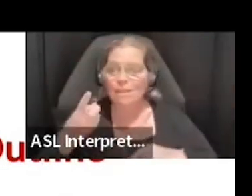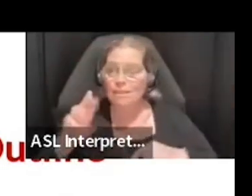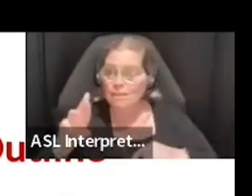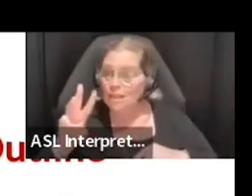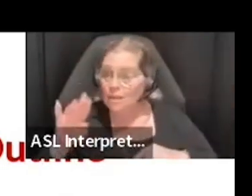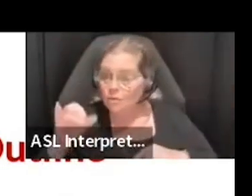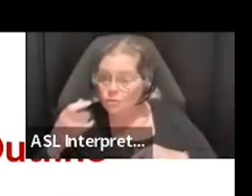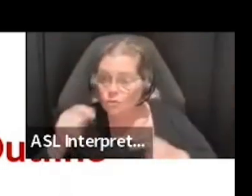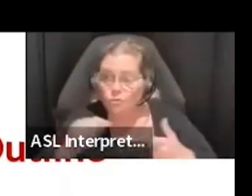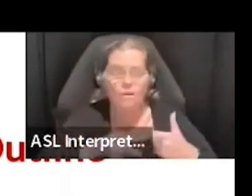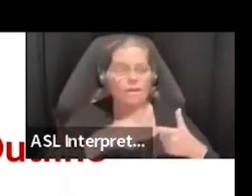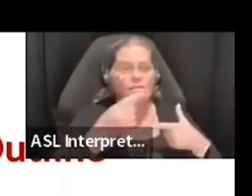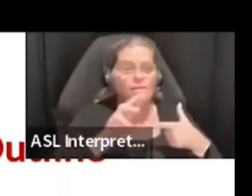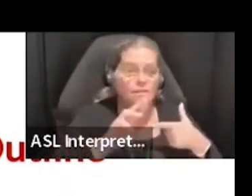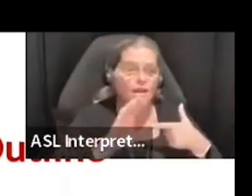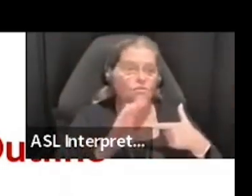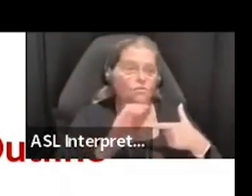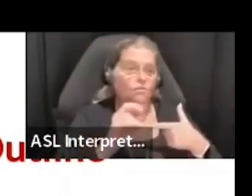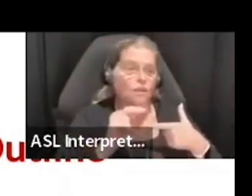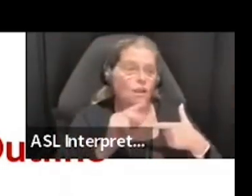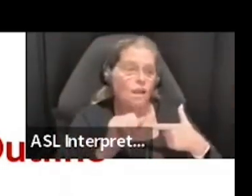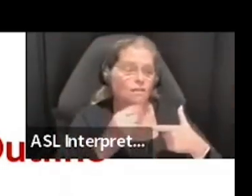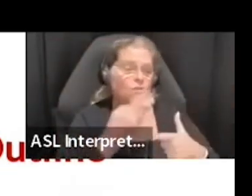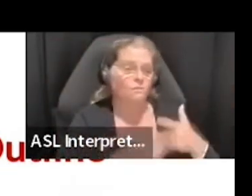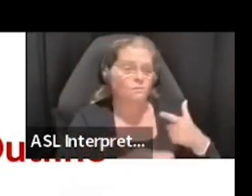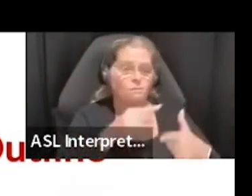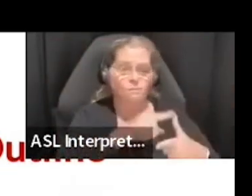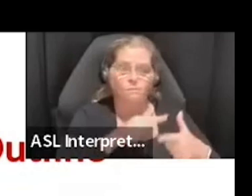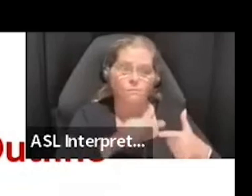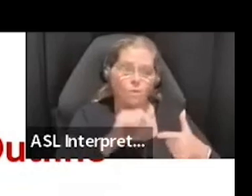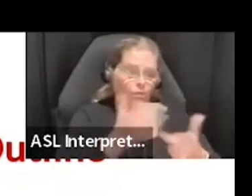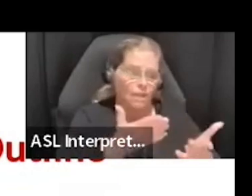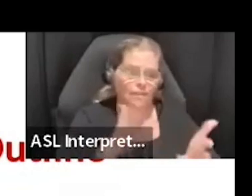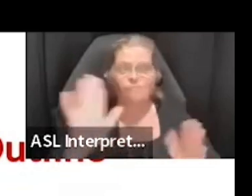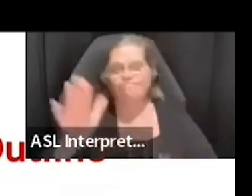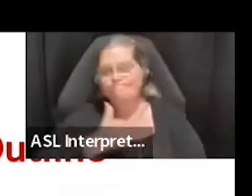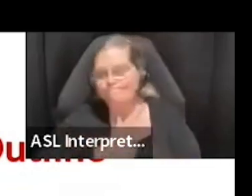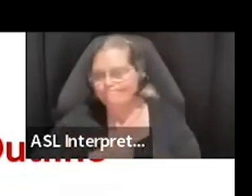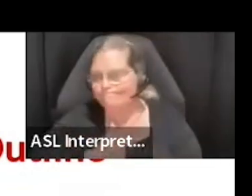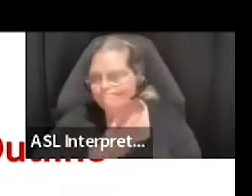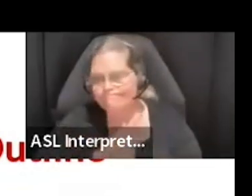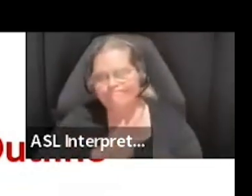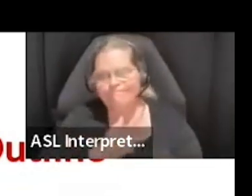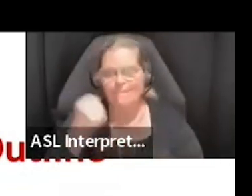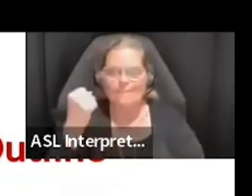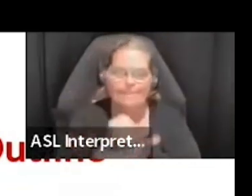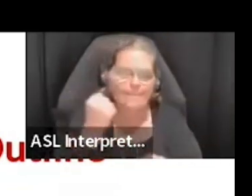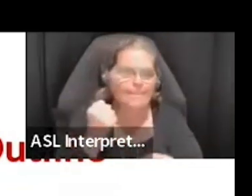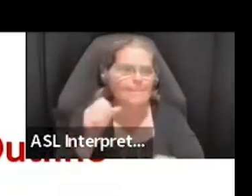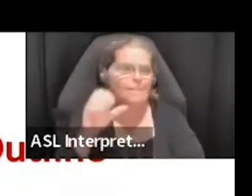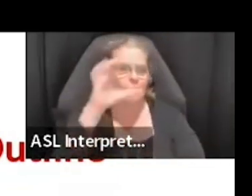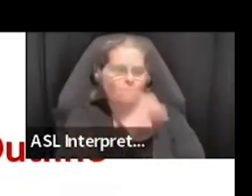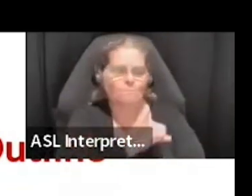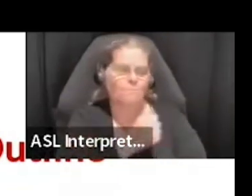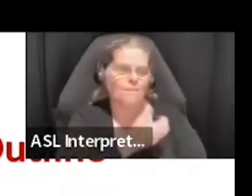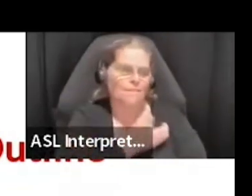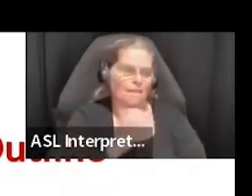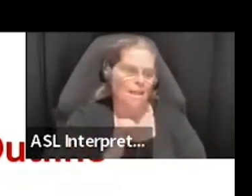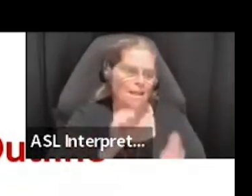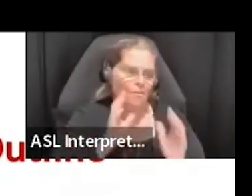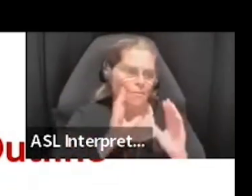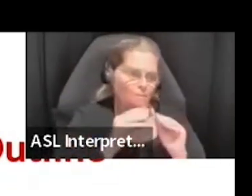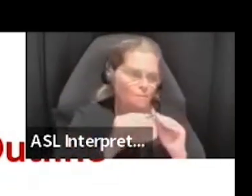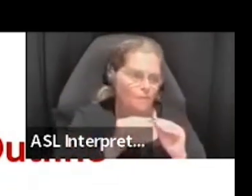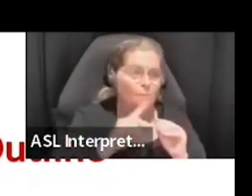Dr. Collins are here. They send, it's not condolences, they're just sorry that they had to miss our meeting. But